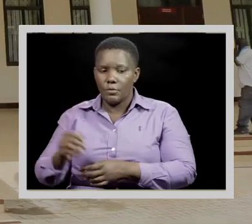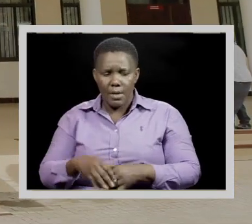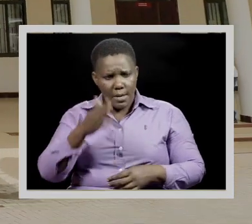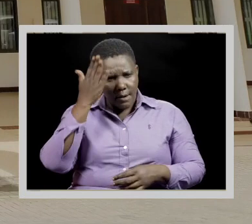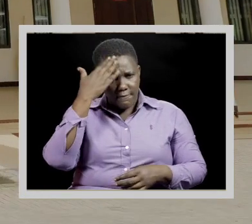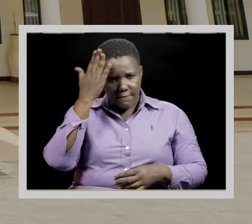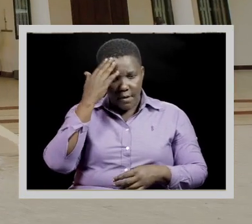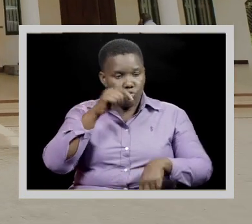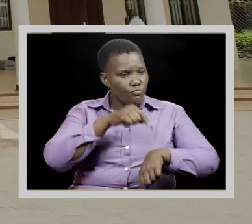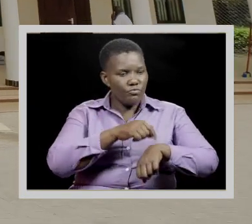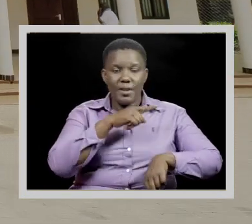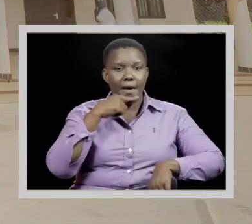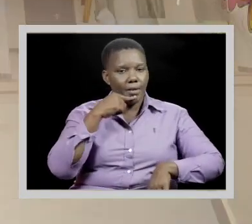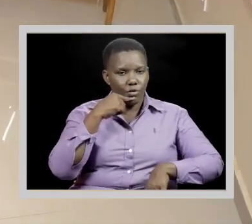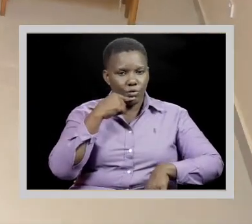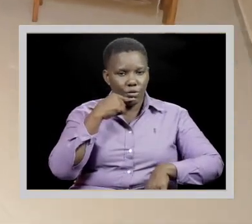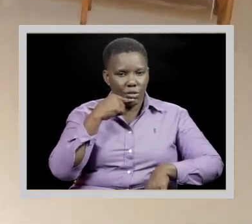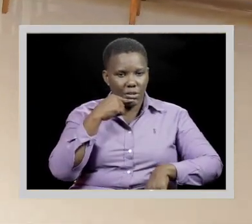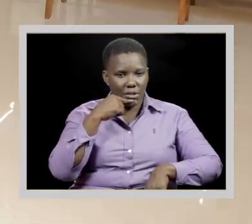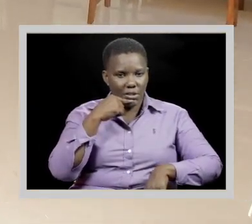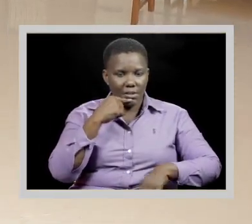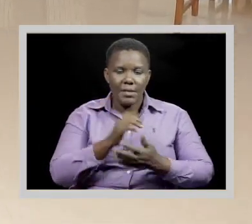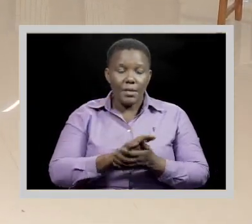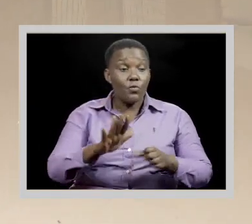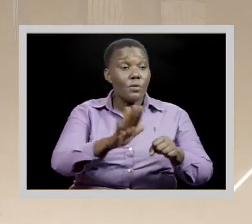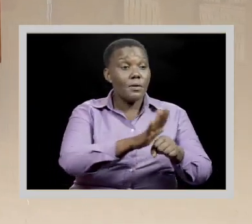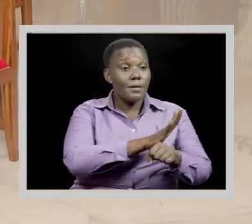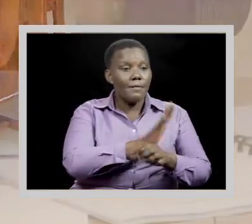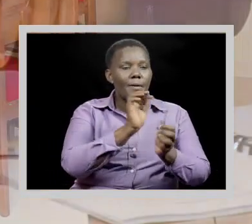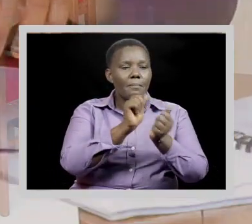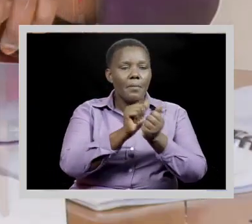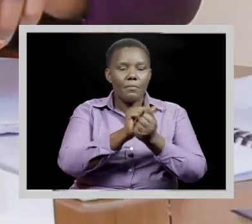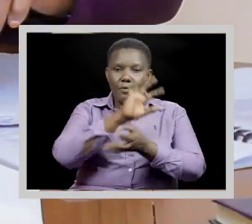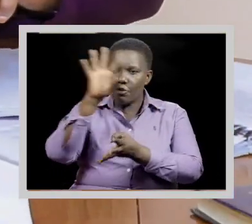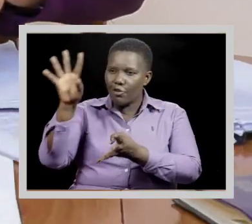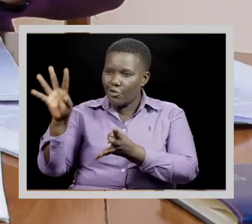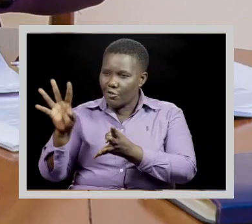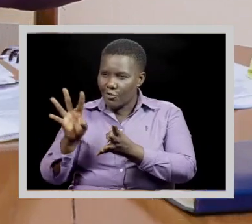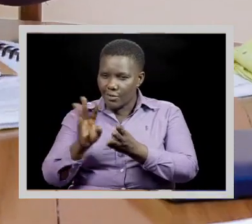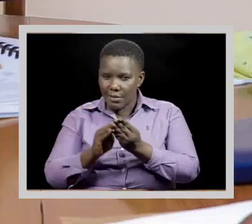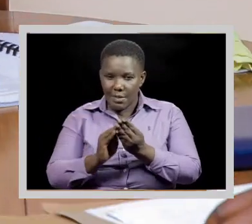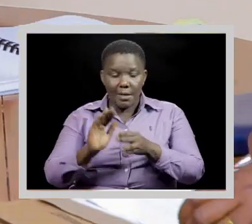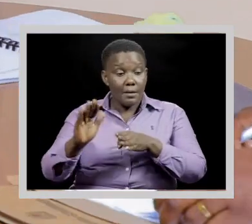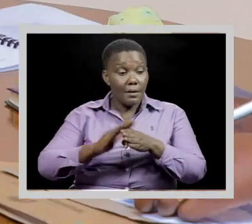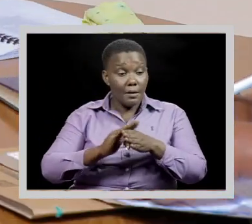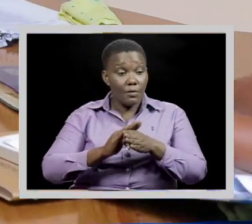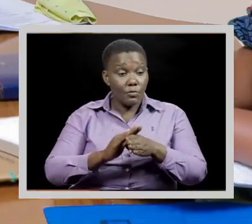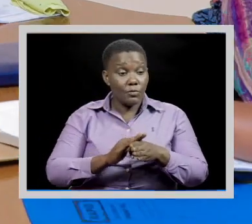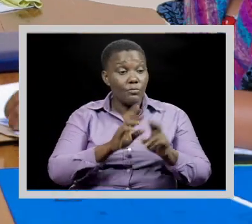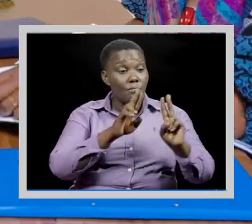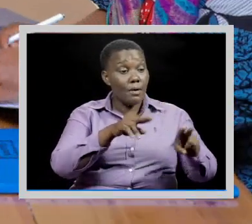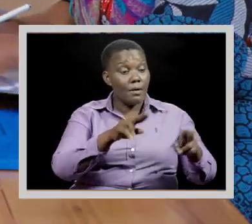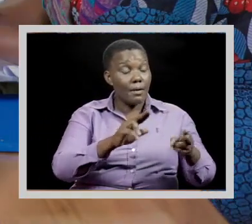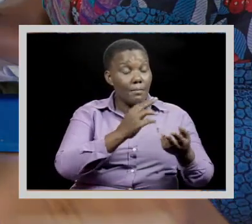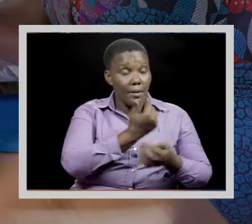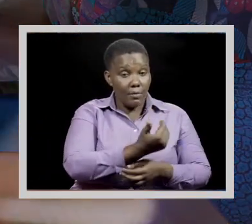I understand that time was not sufficient enough to cover each and every detail of the juvenile